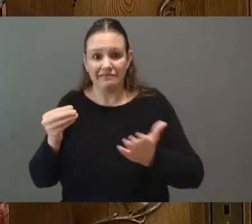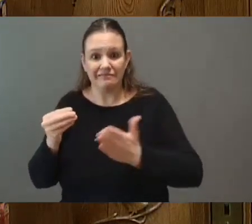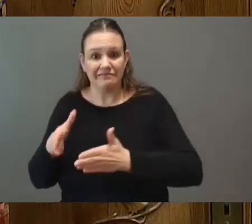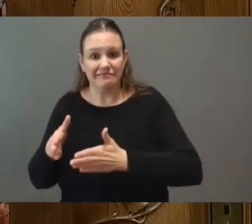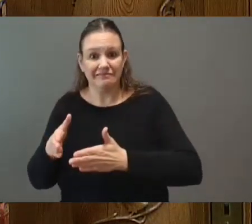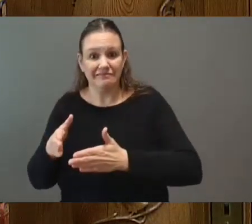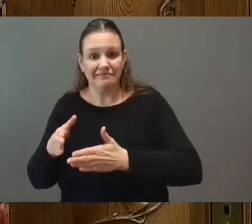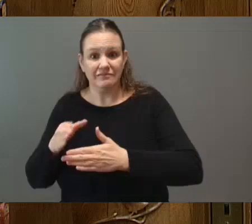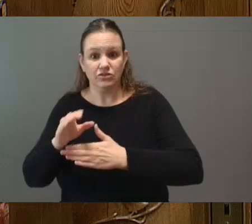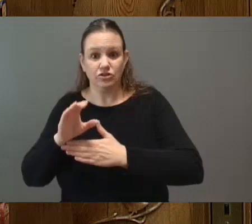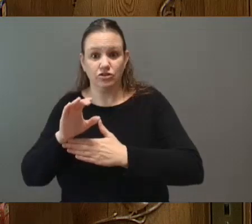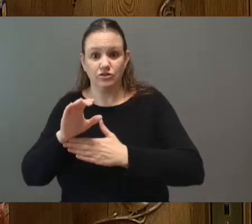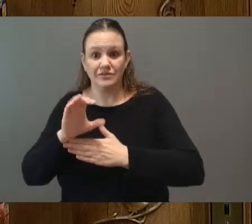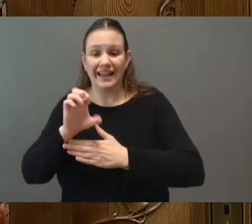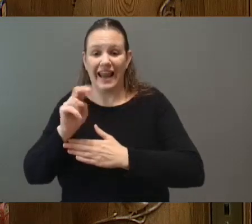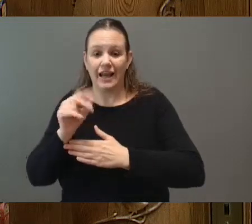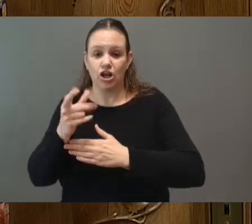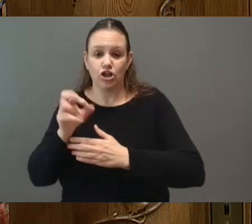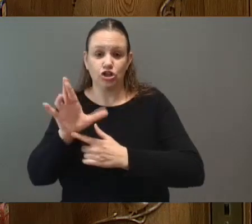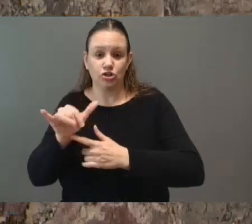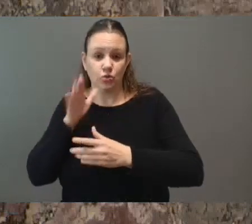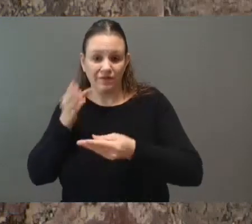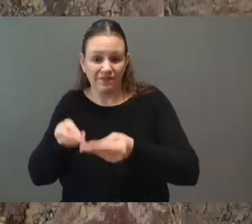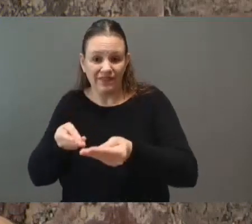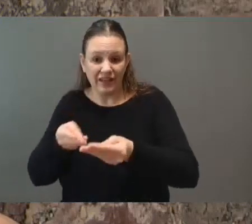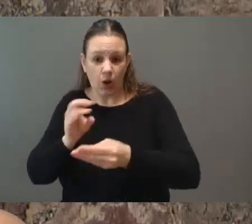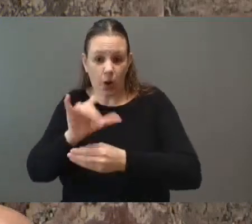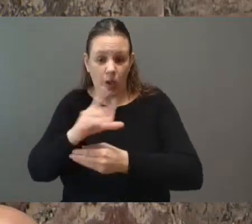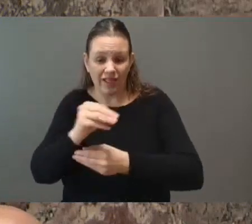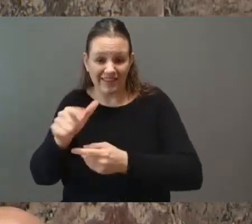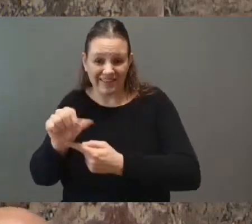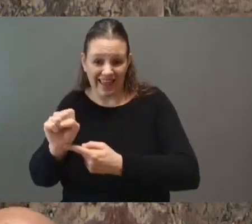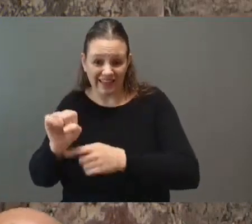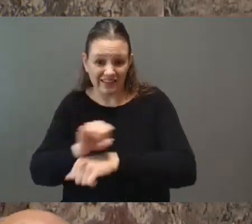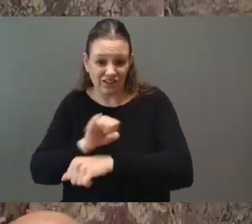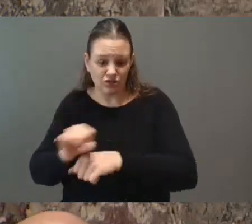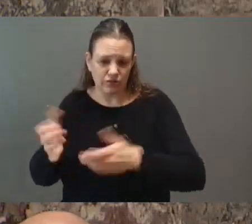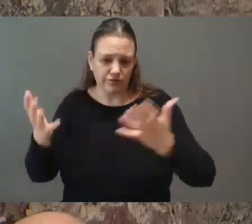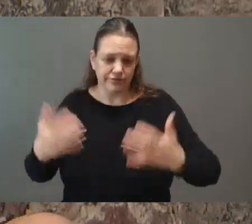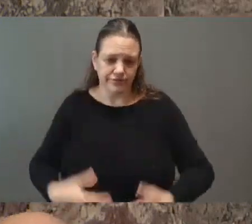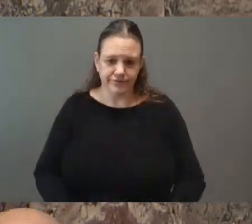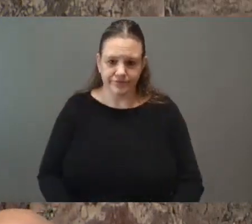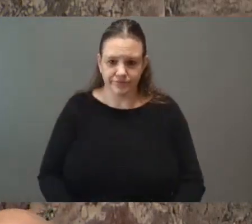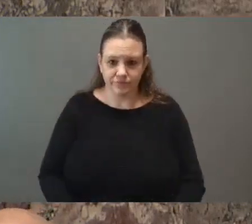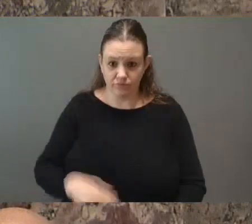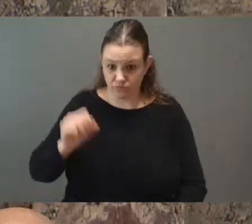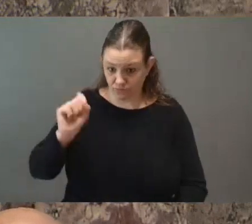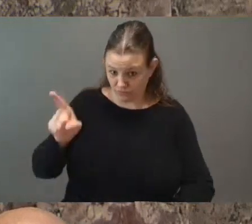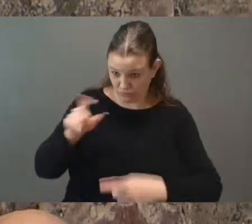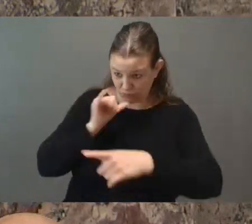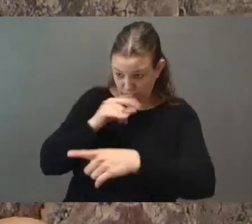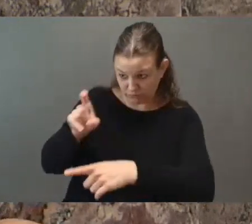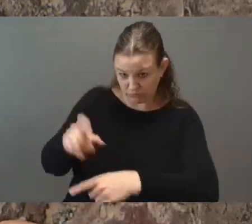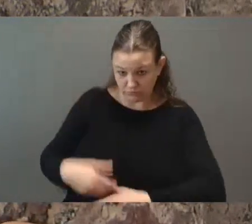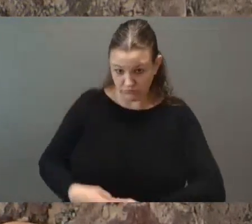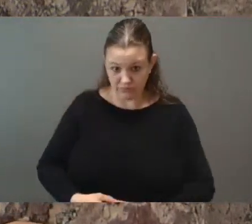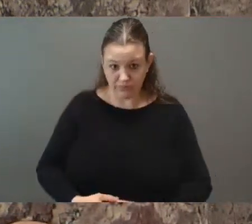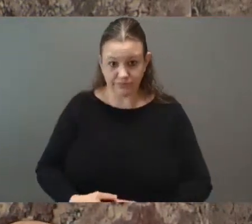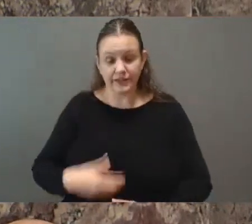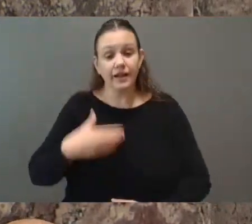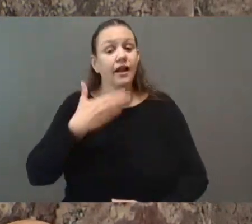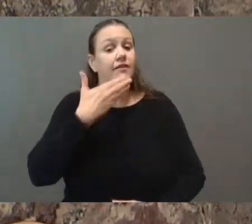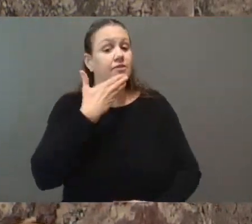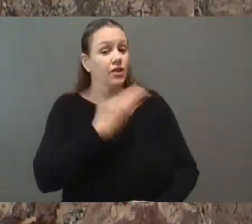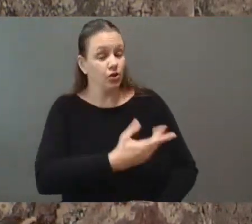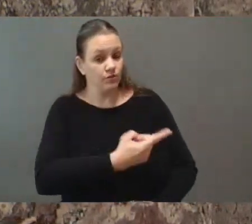Minister of Energy and Mines. Thank you very much, Mr. Speaker, and thank you very much to the Leader of the Green Party for the question. Site C is going to